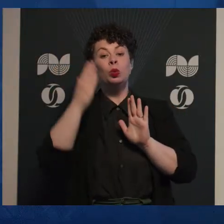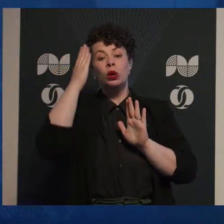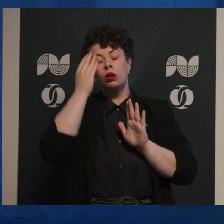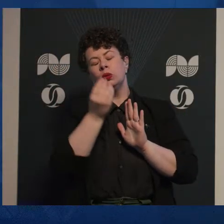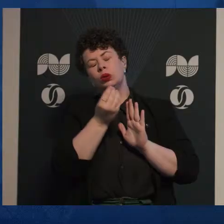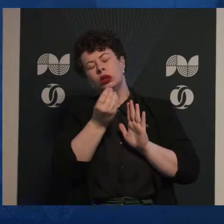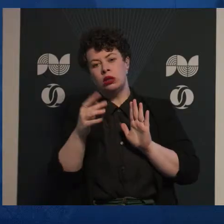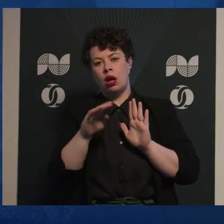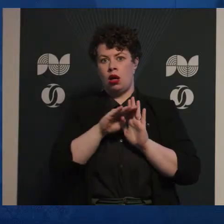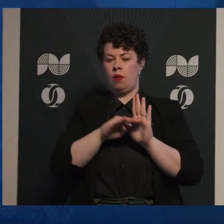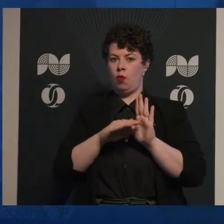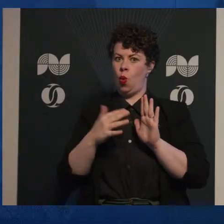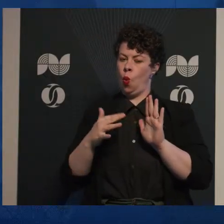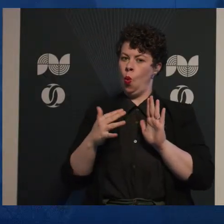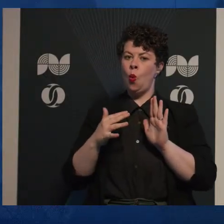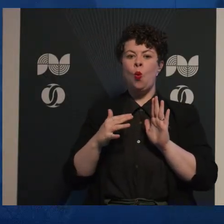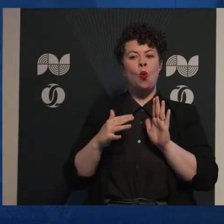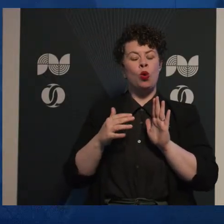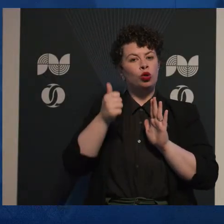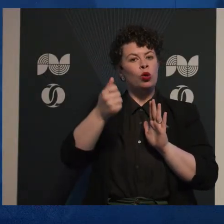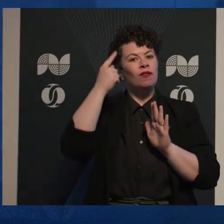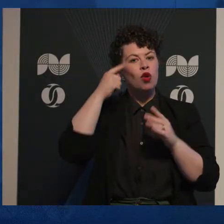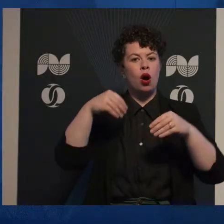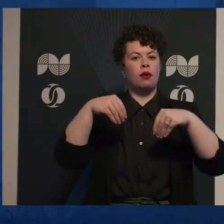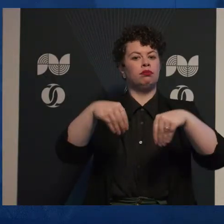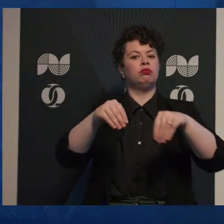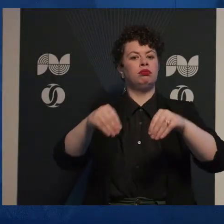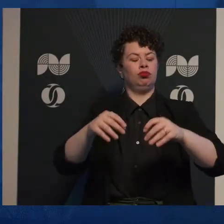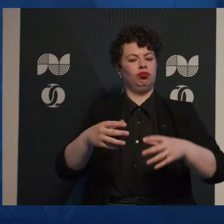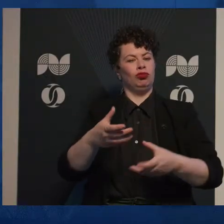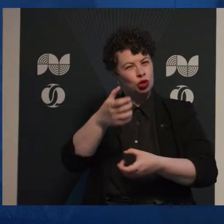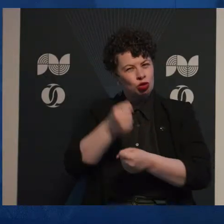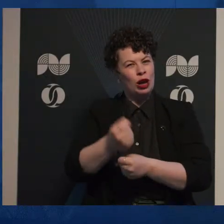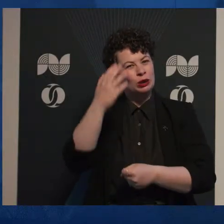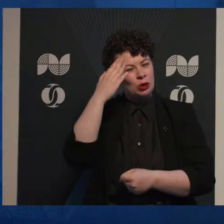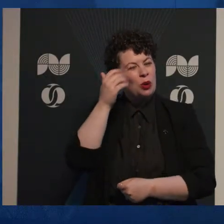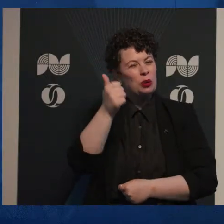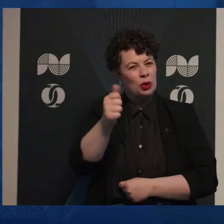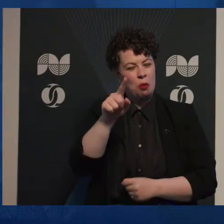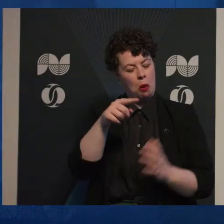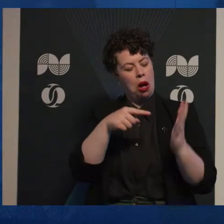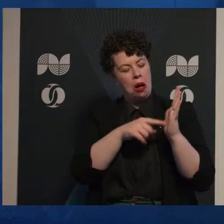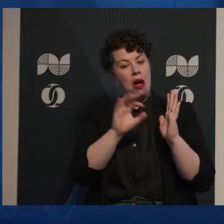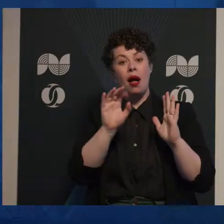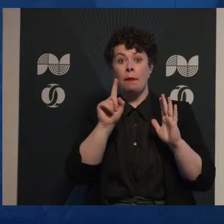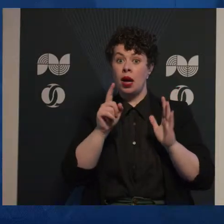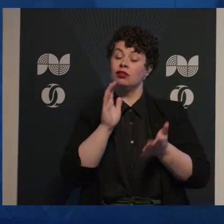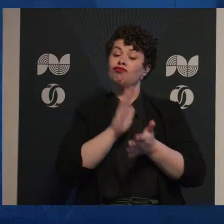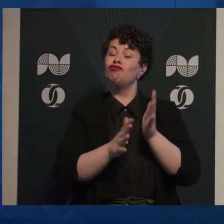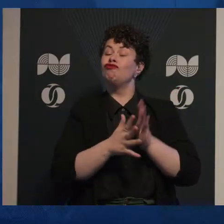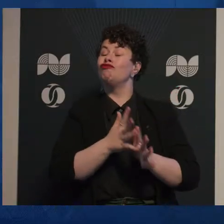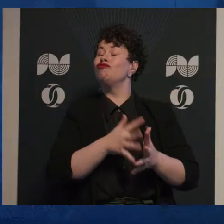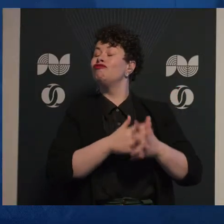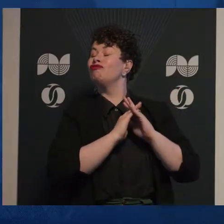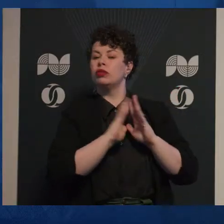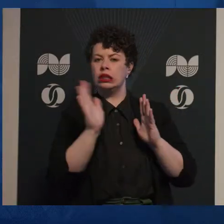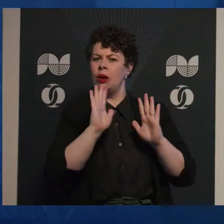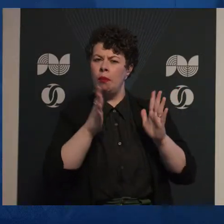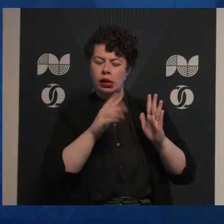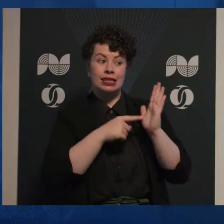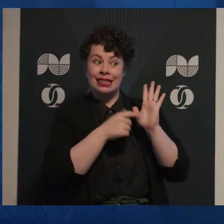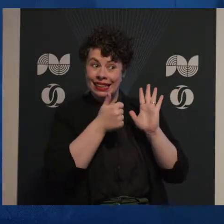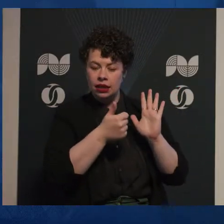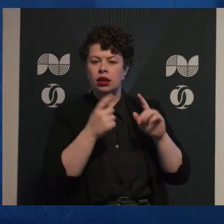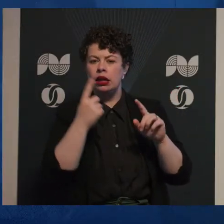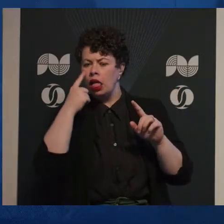governance is the most powerful guarantor for market trust. And yet, we still need homework to do. We need to reform the state-owned enterprises.